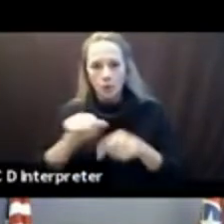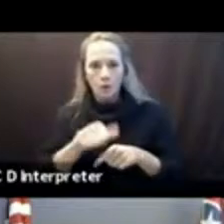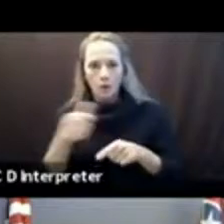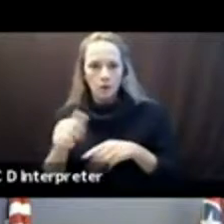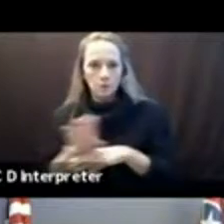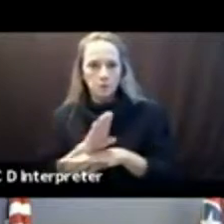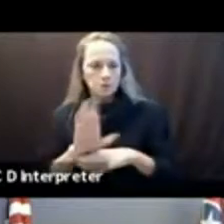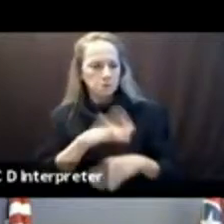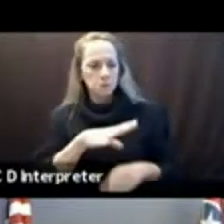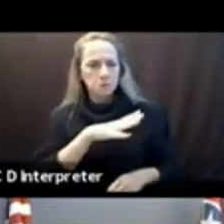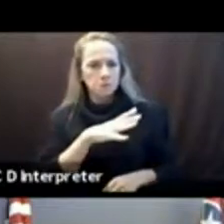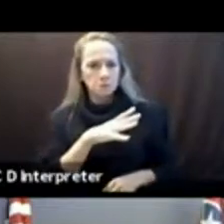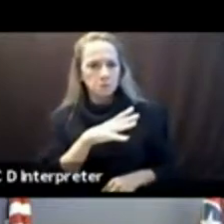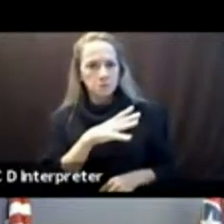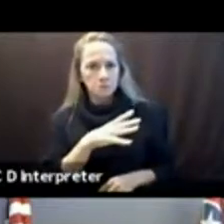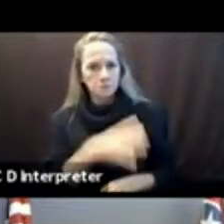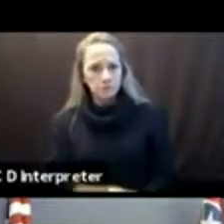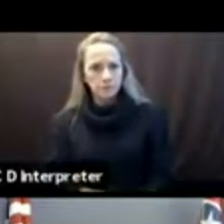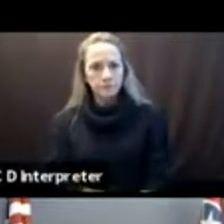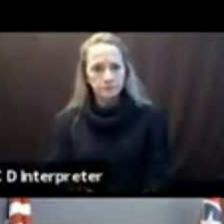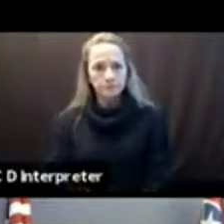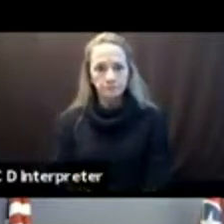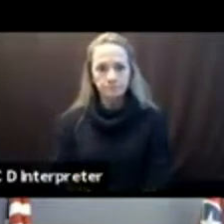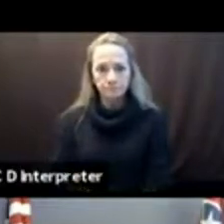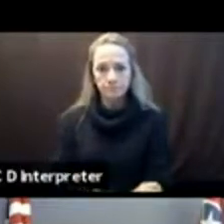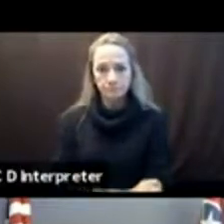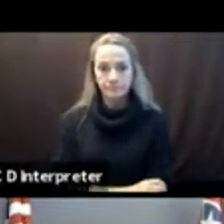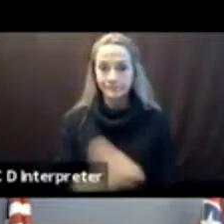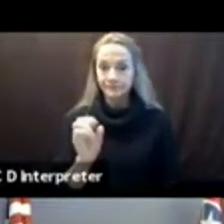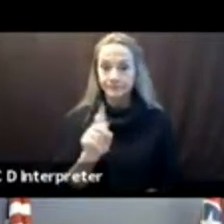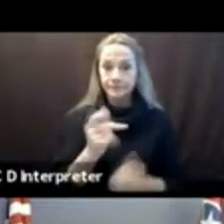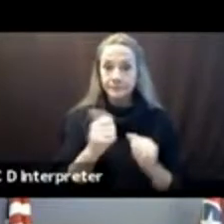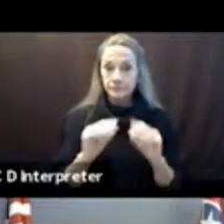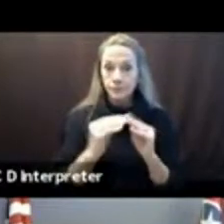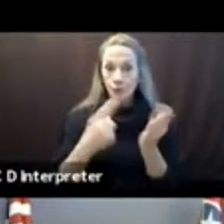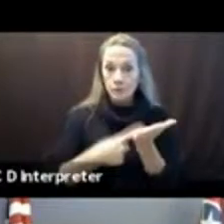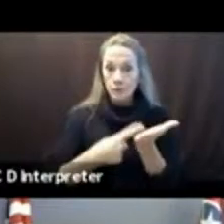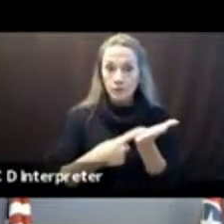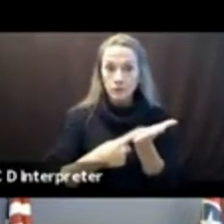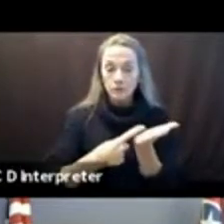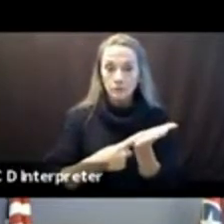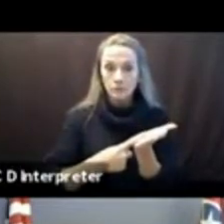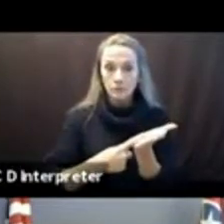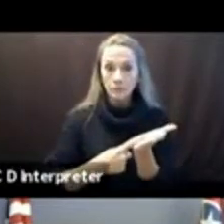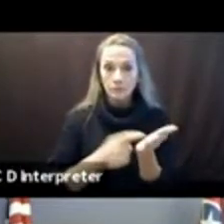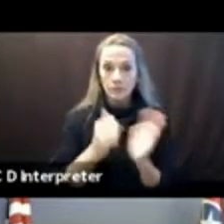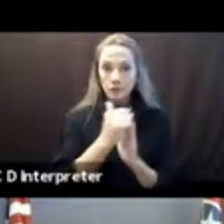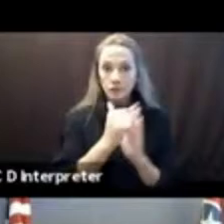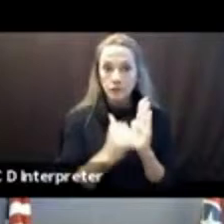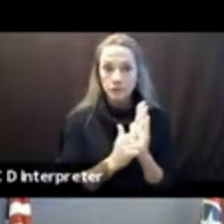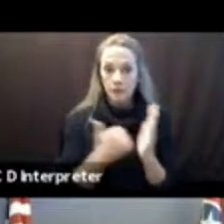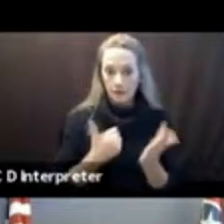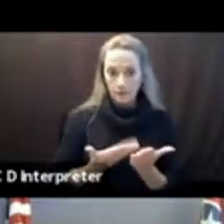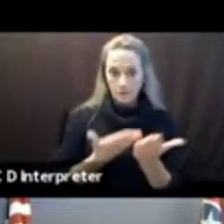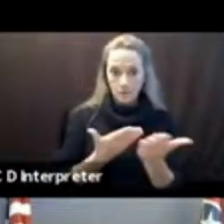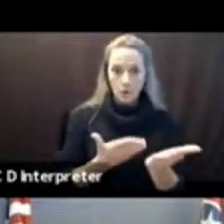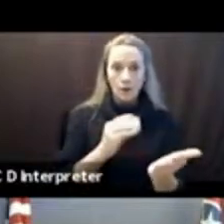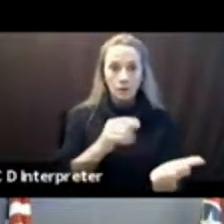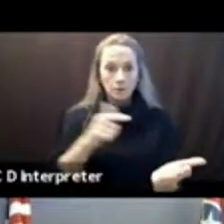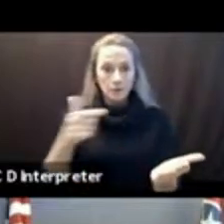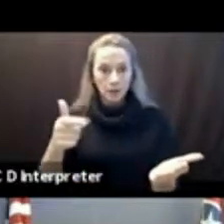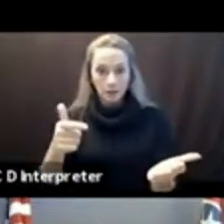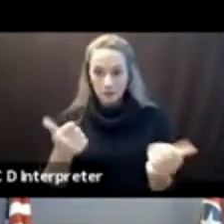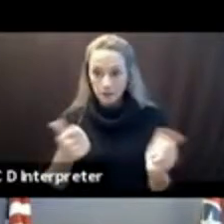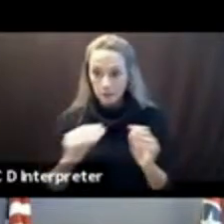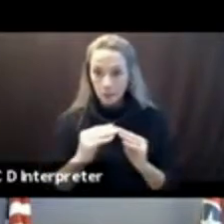Okay. Any other discussion on the agenda. We have a motion and a second before us.